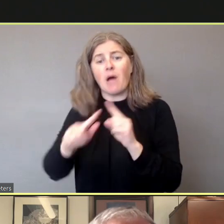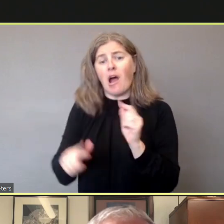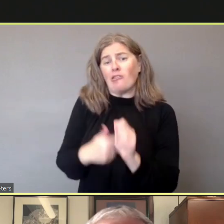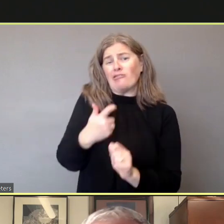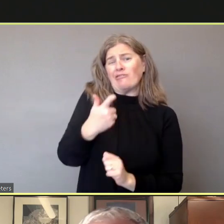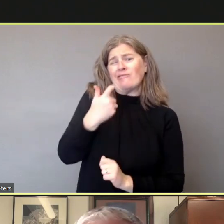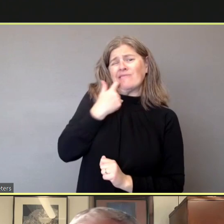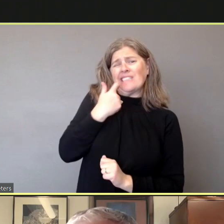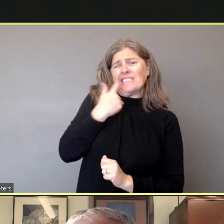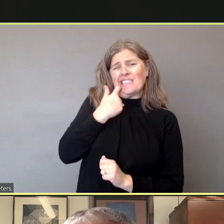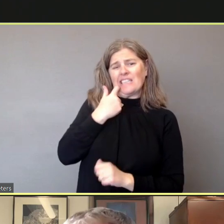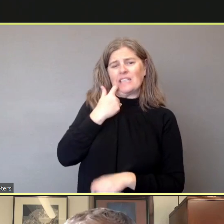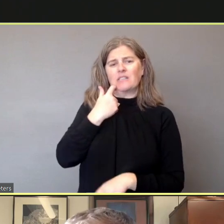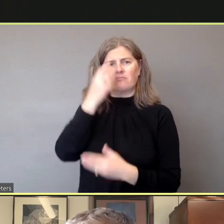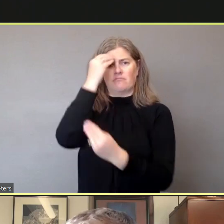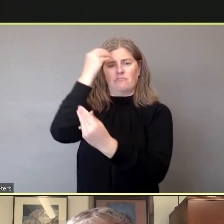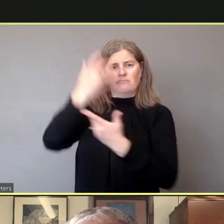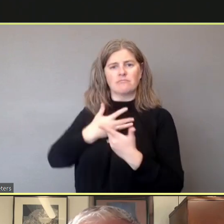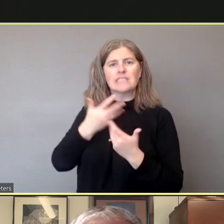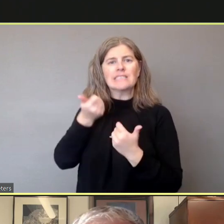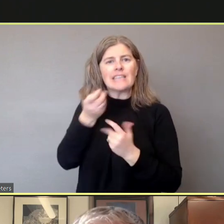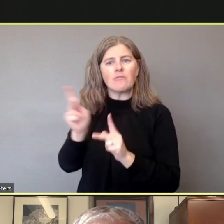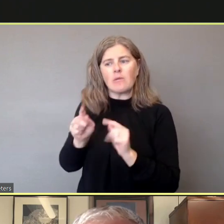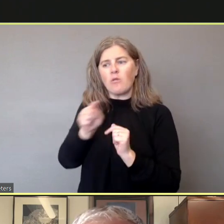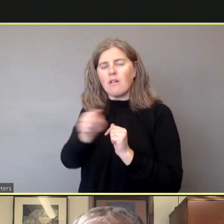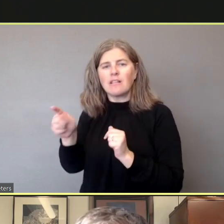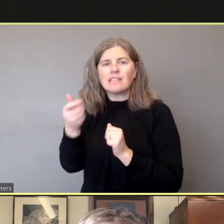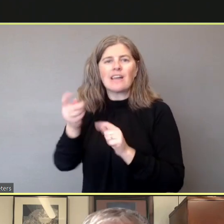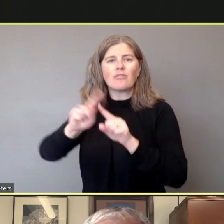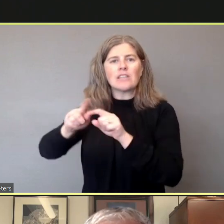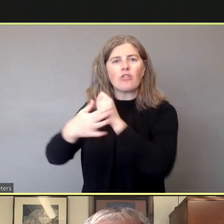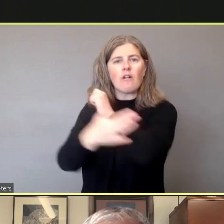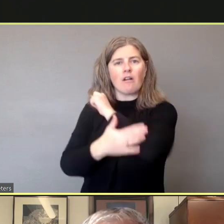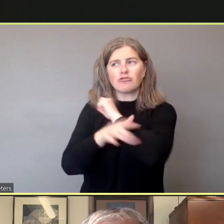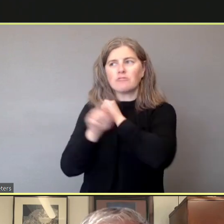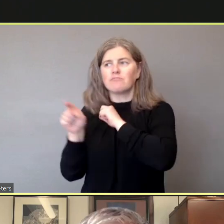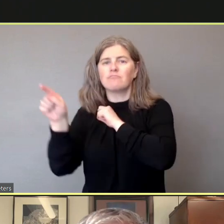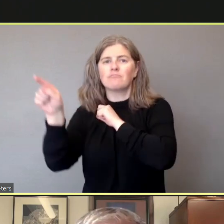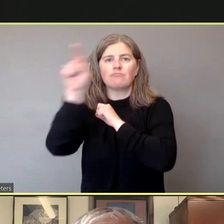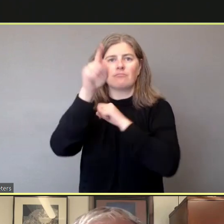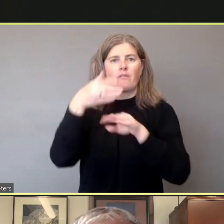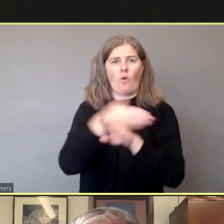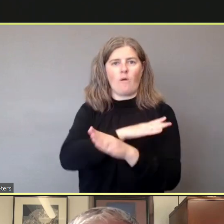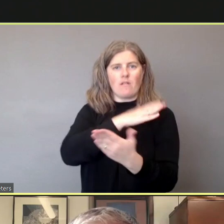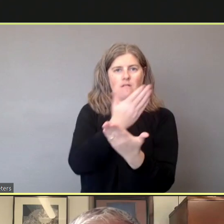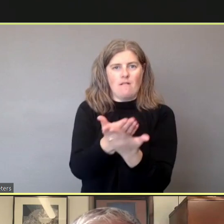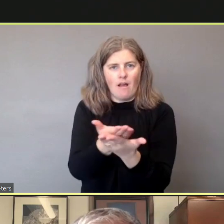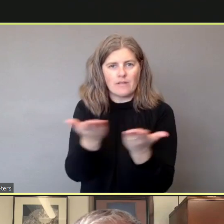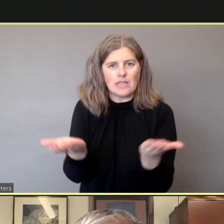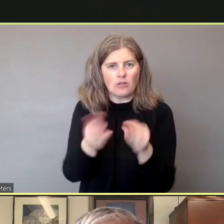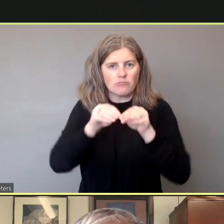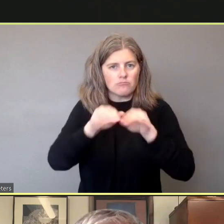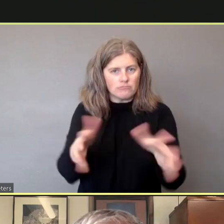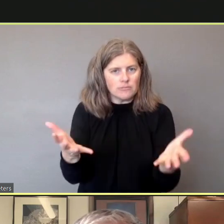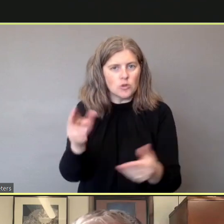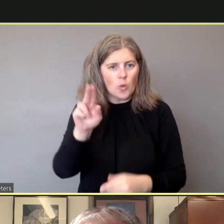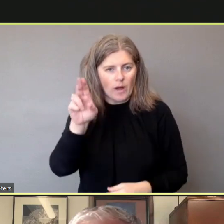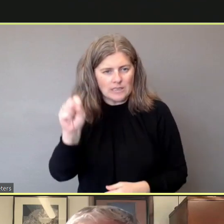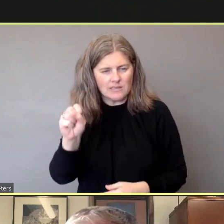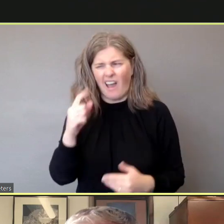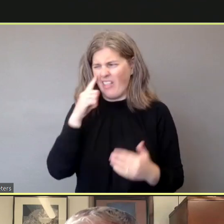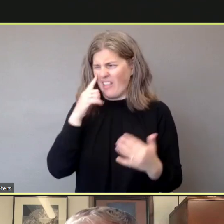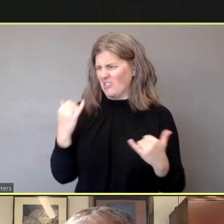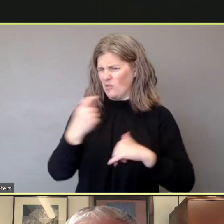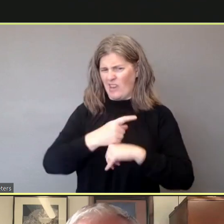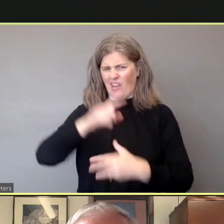has been reported in several people in several different countries before we saw this outbreak. I think today New Mexico has